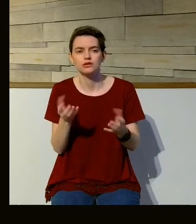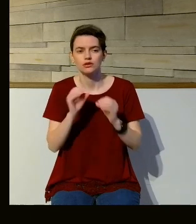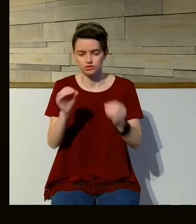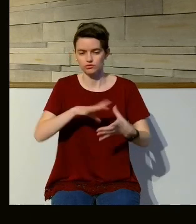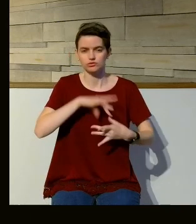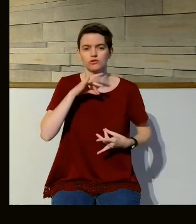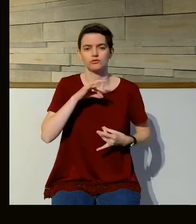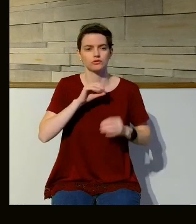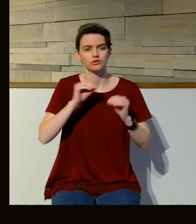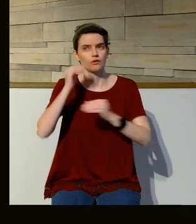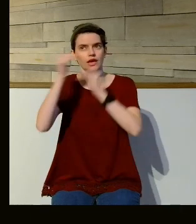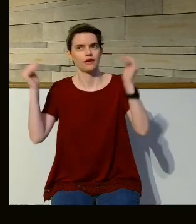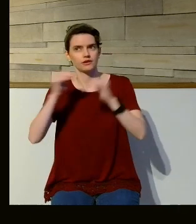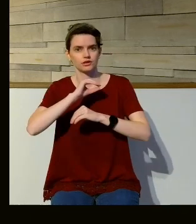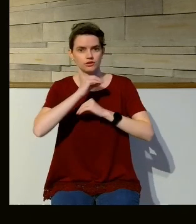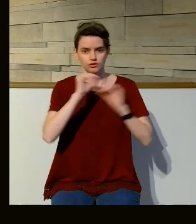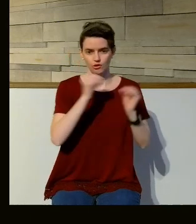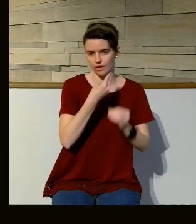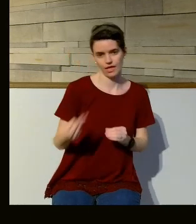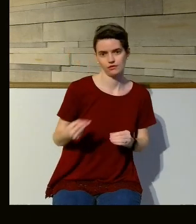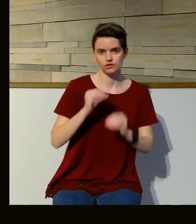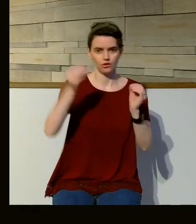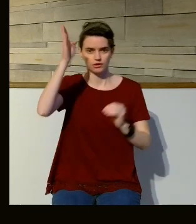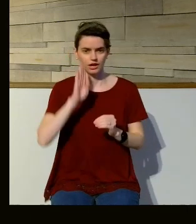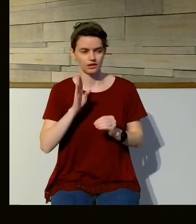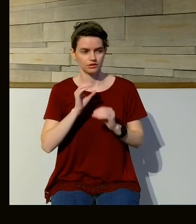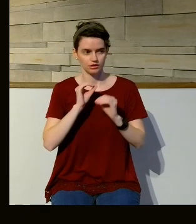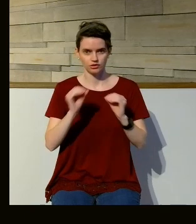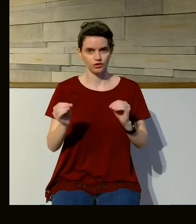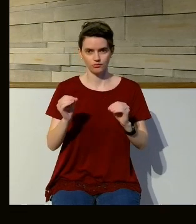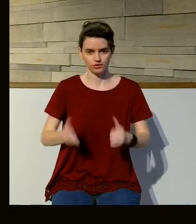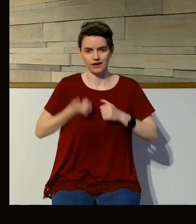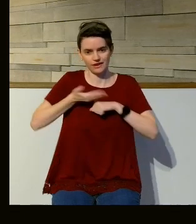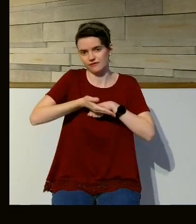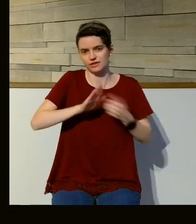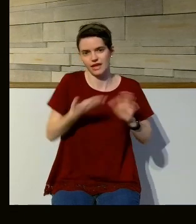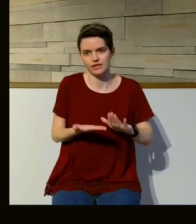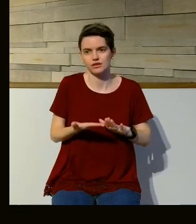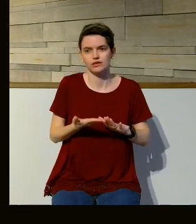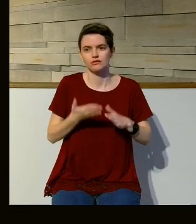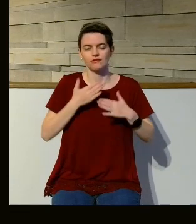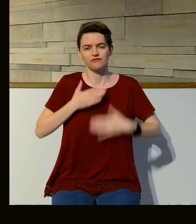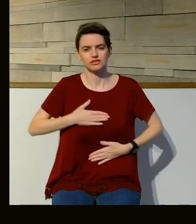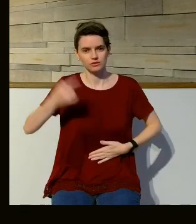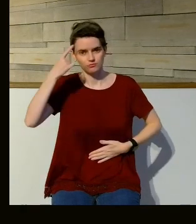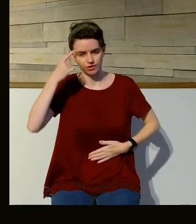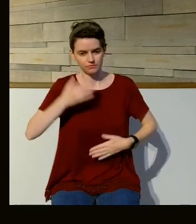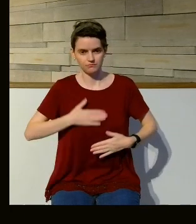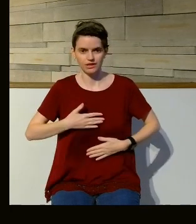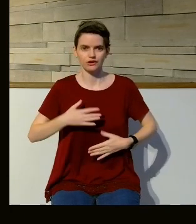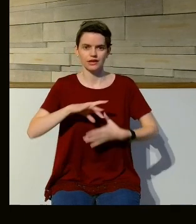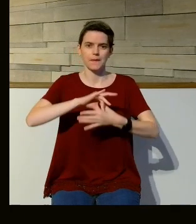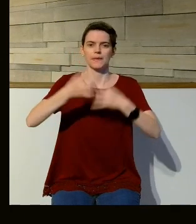no soul. There is no heaven. There is no hell. There is no God. There is no afterlife. You are just a physical brain and body, a meat